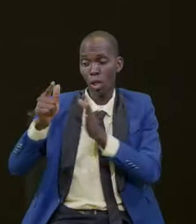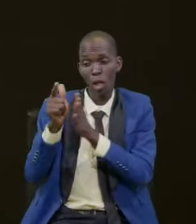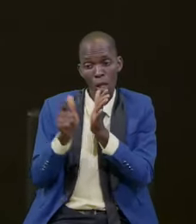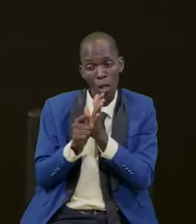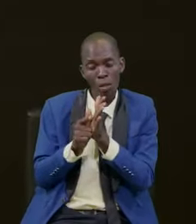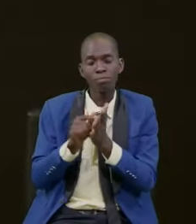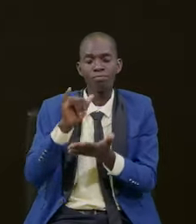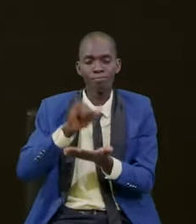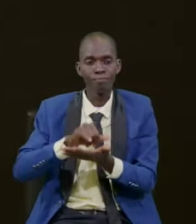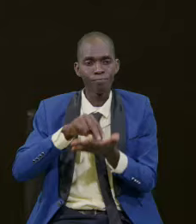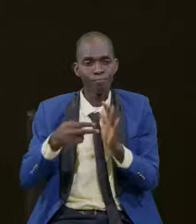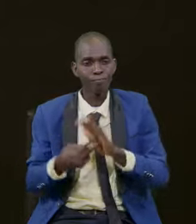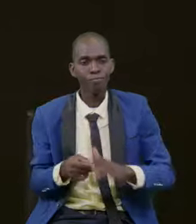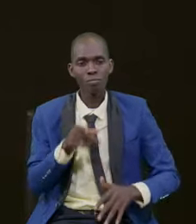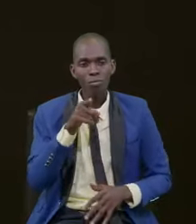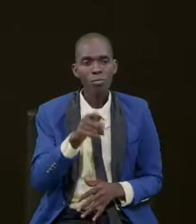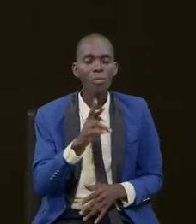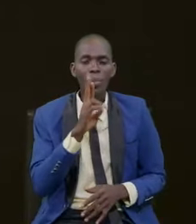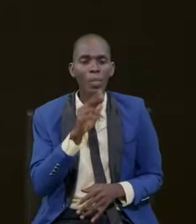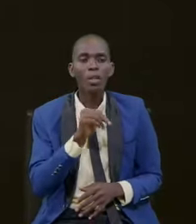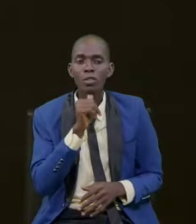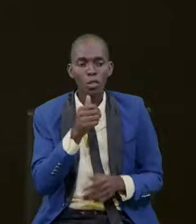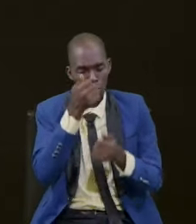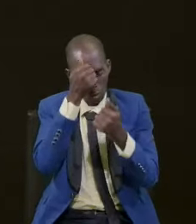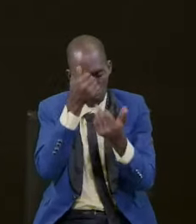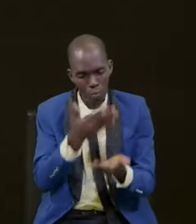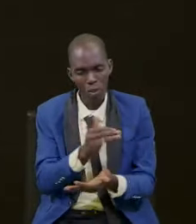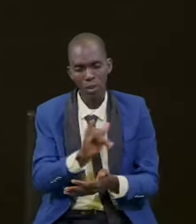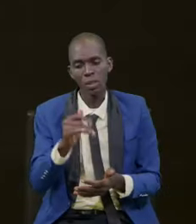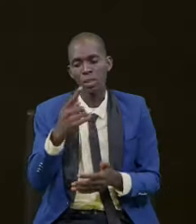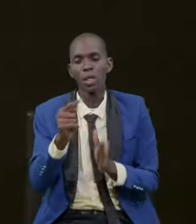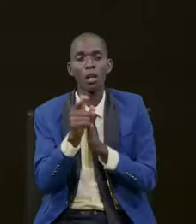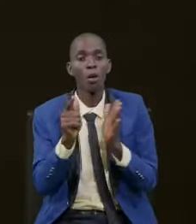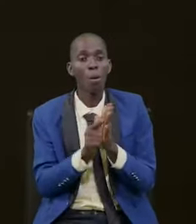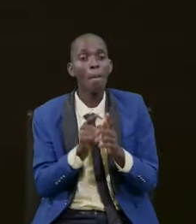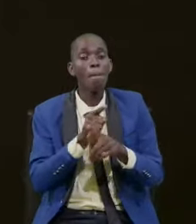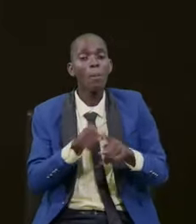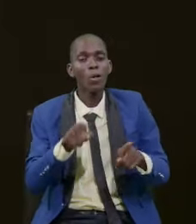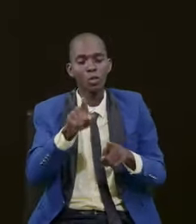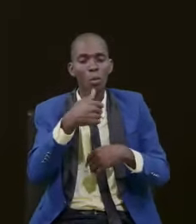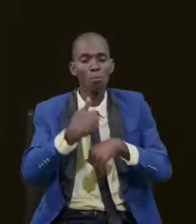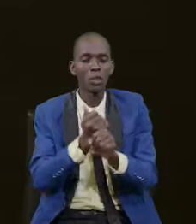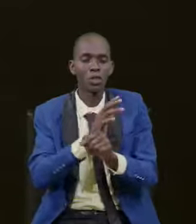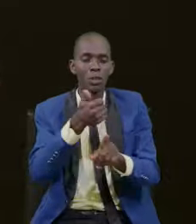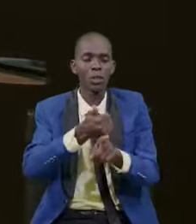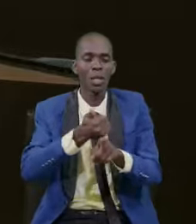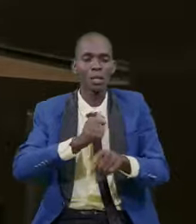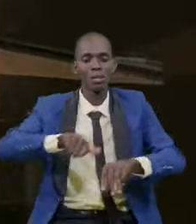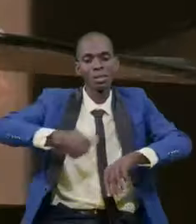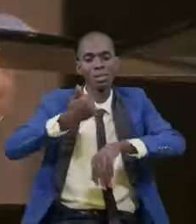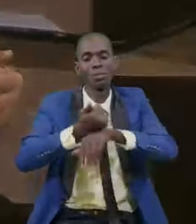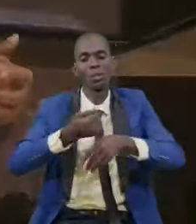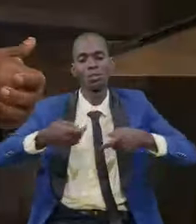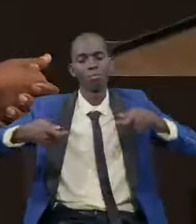art not a doer of the law, but a judge. Look at chapter